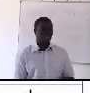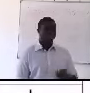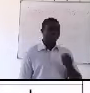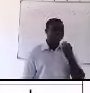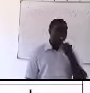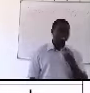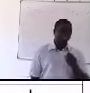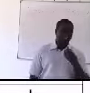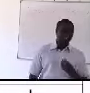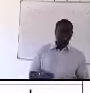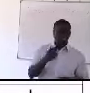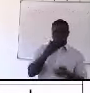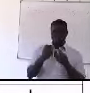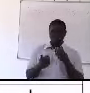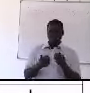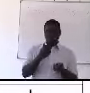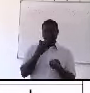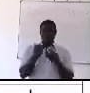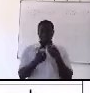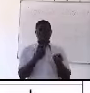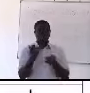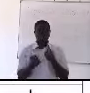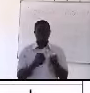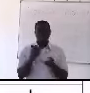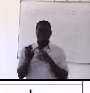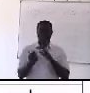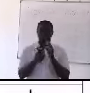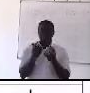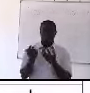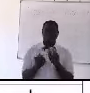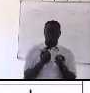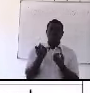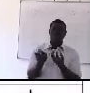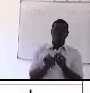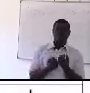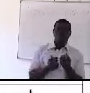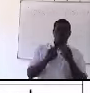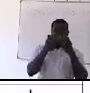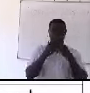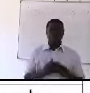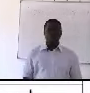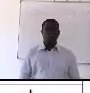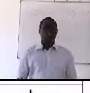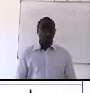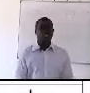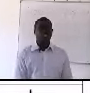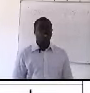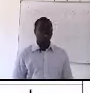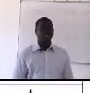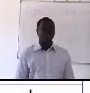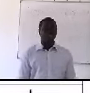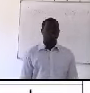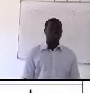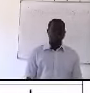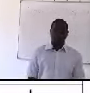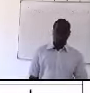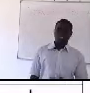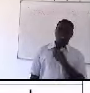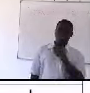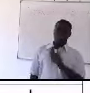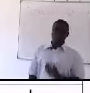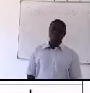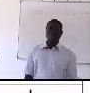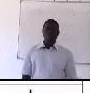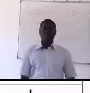saliva. Like for instance, when you are eating and the saliva mix with the food to make it into a form